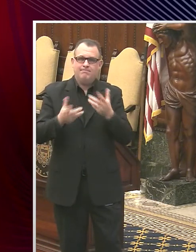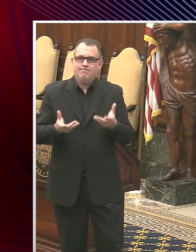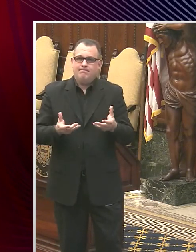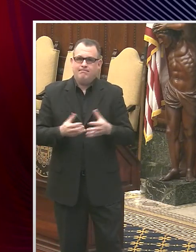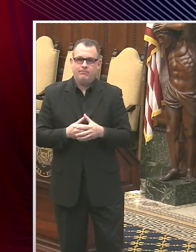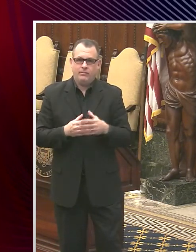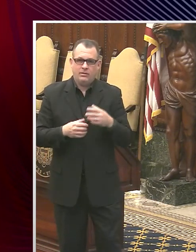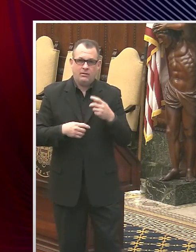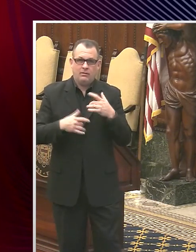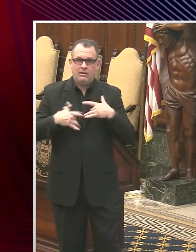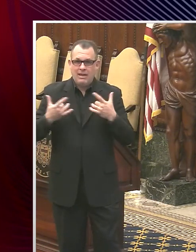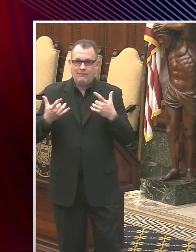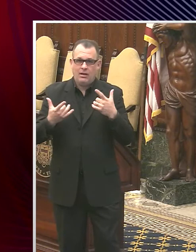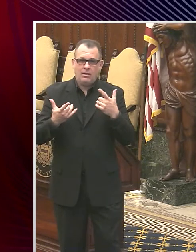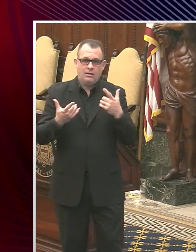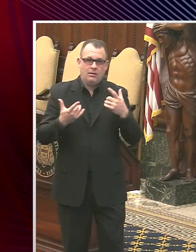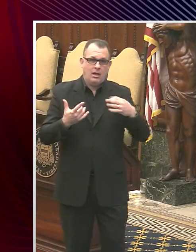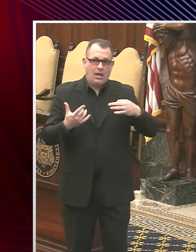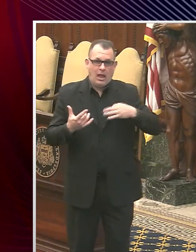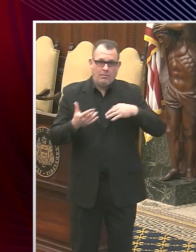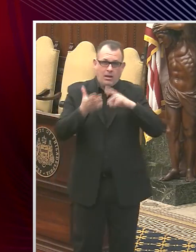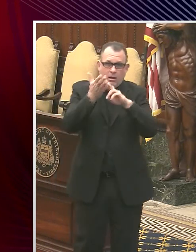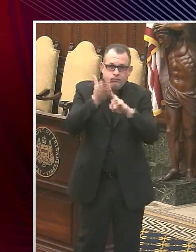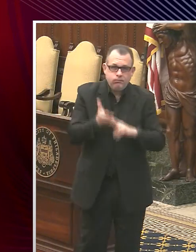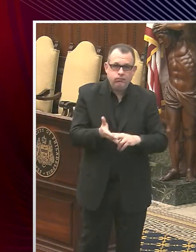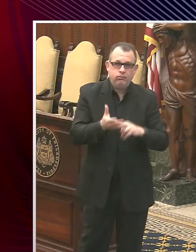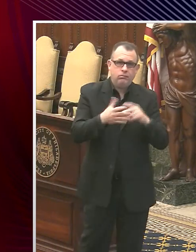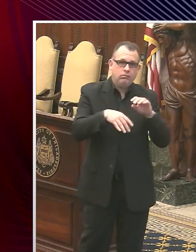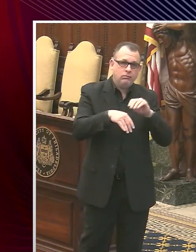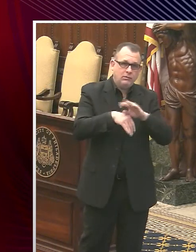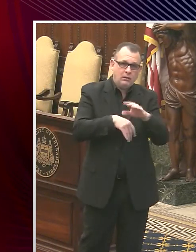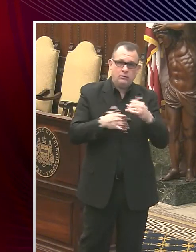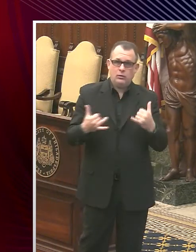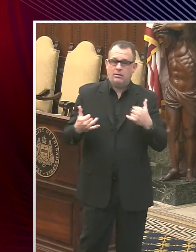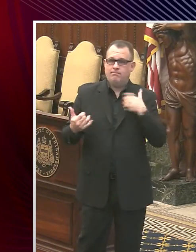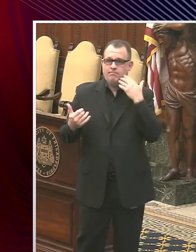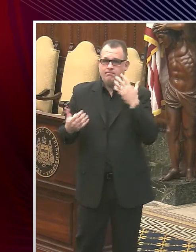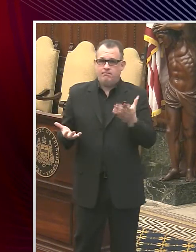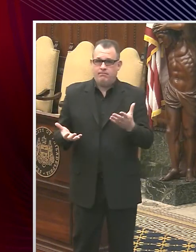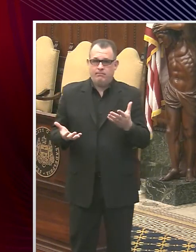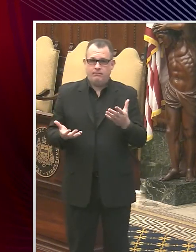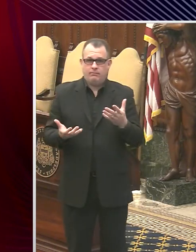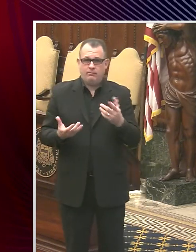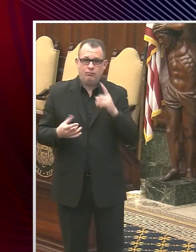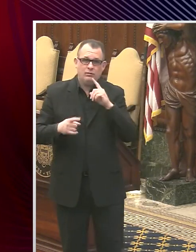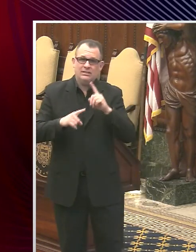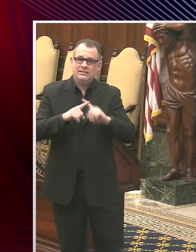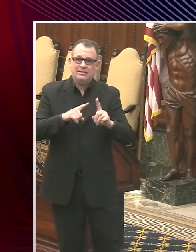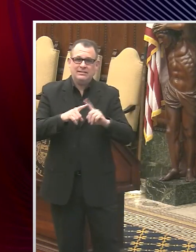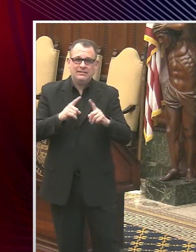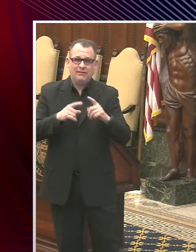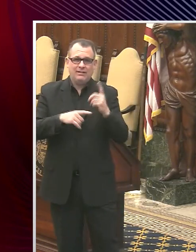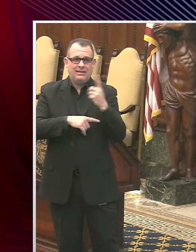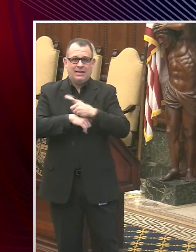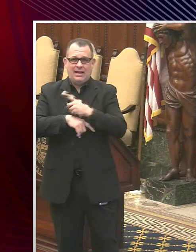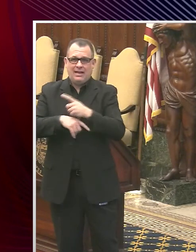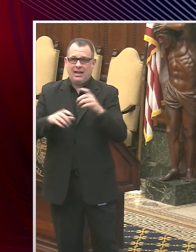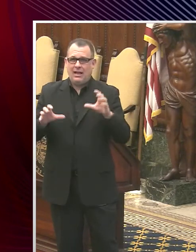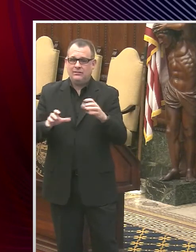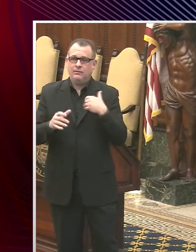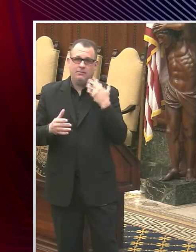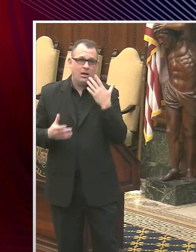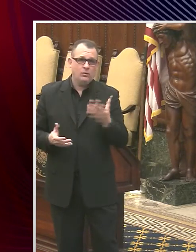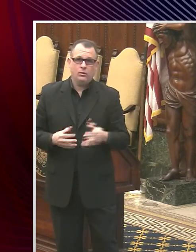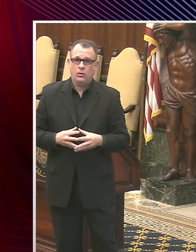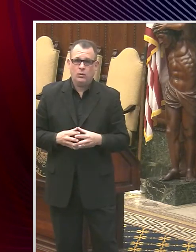or what applications we have in the process. So I can't put a particular date or activity or just be able to